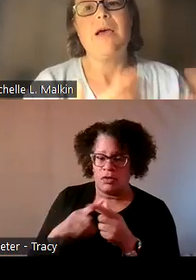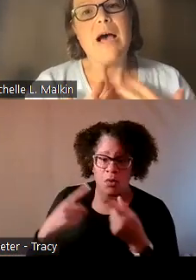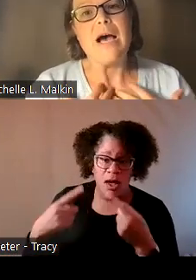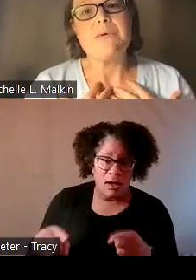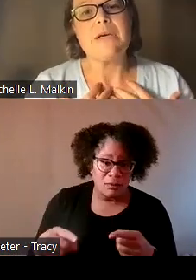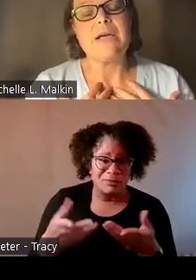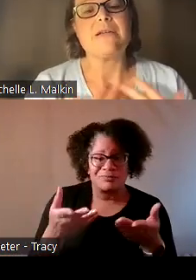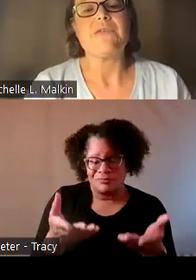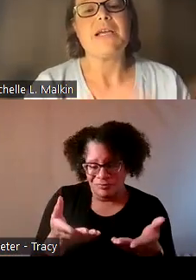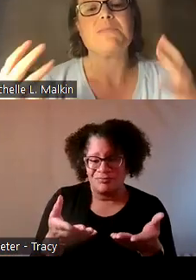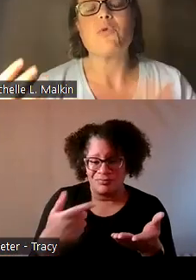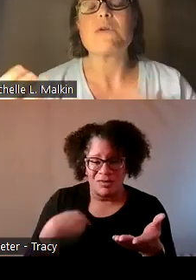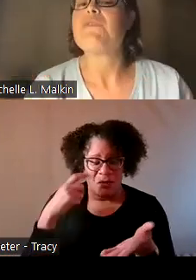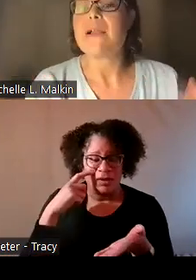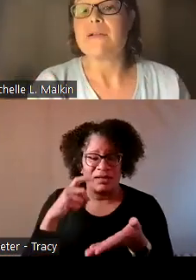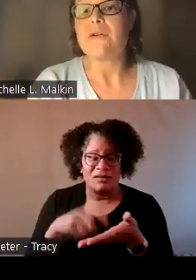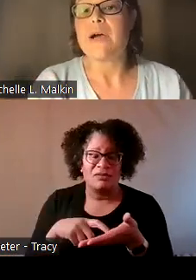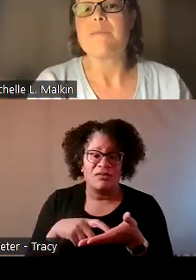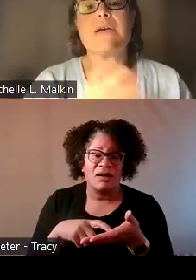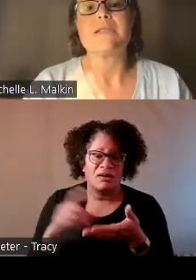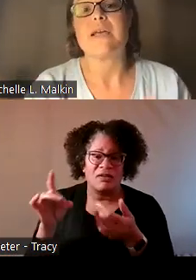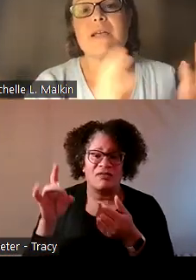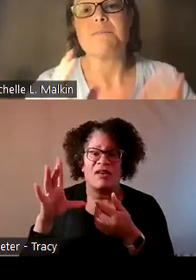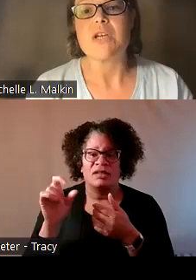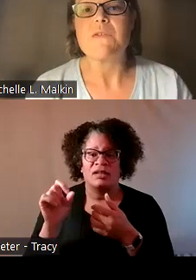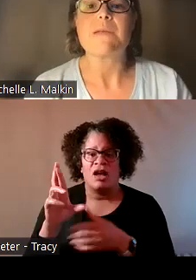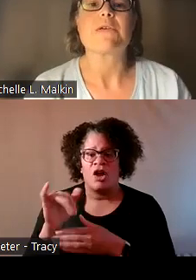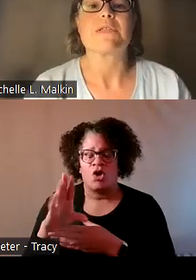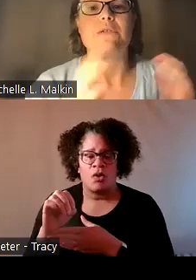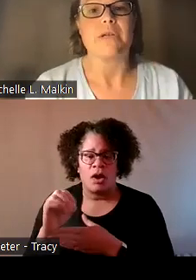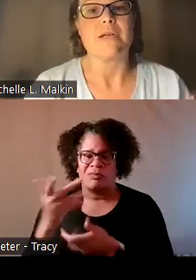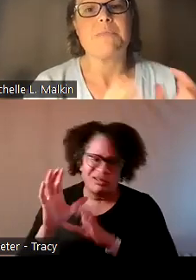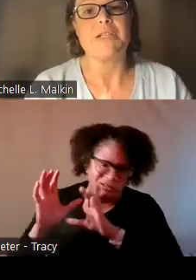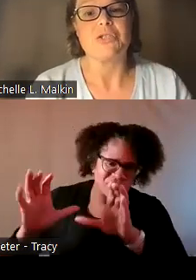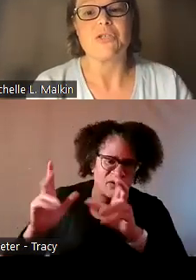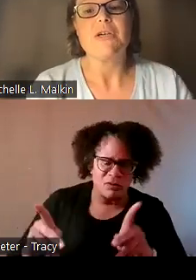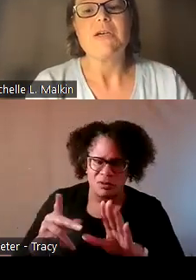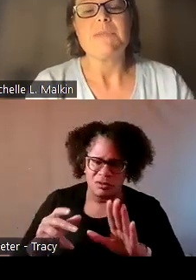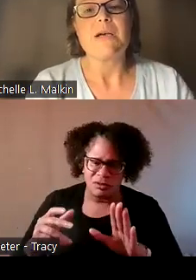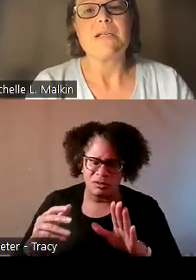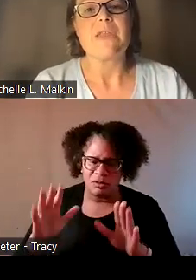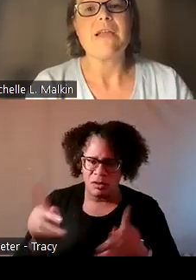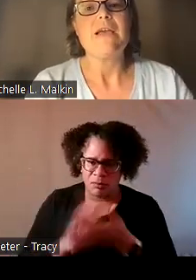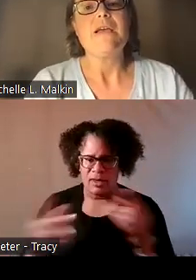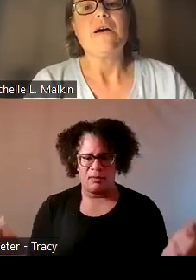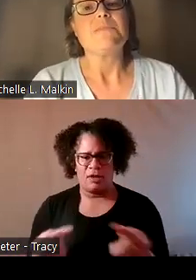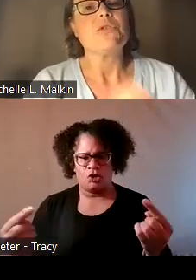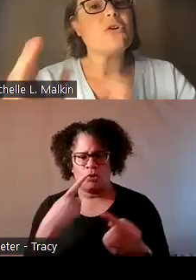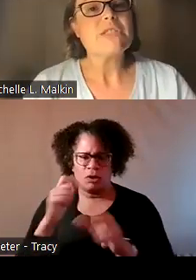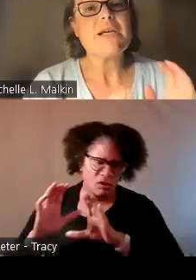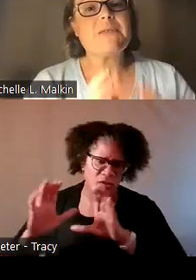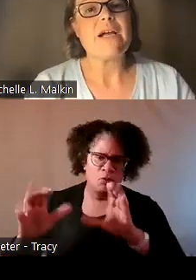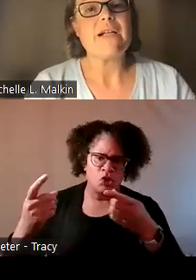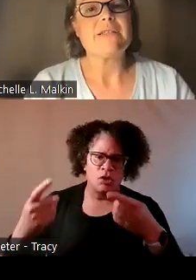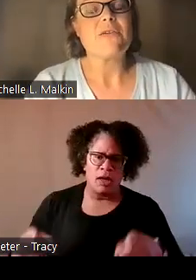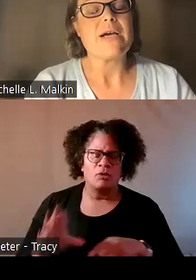what I would identify as more of a violent crime because they ended up shoving the person who ended up injured because of that. So